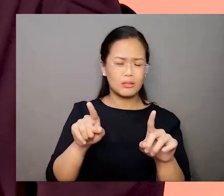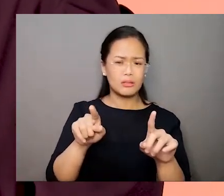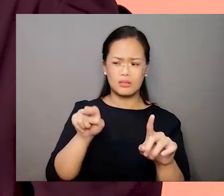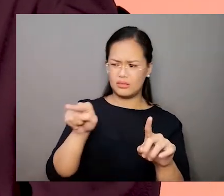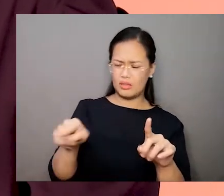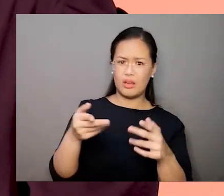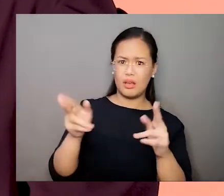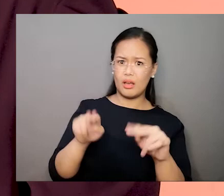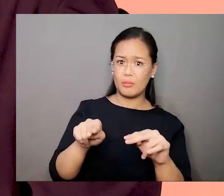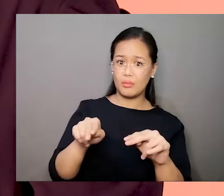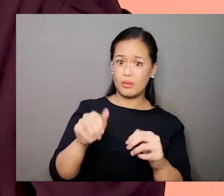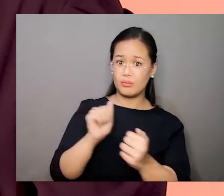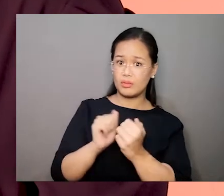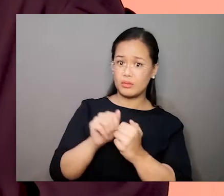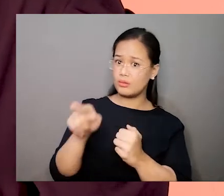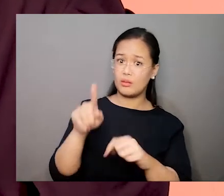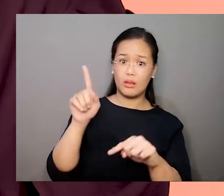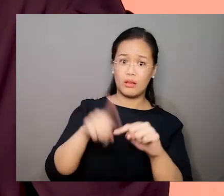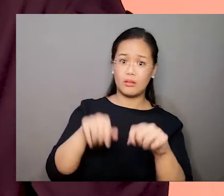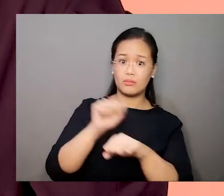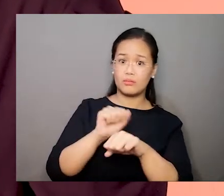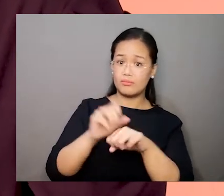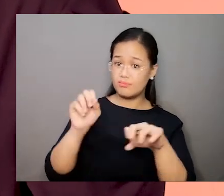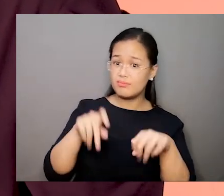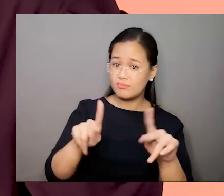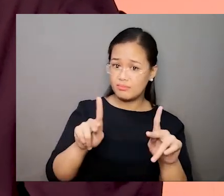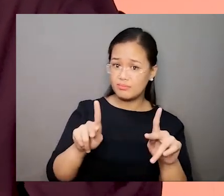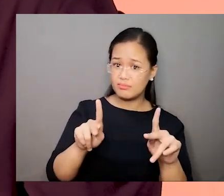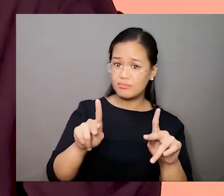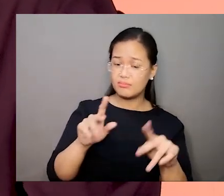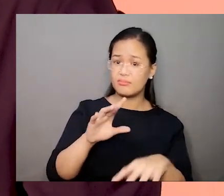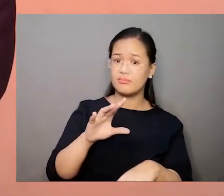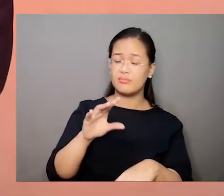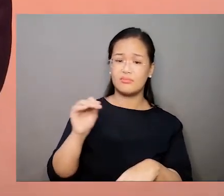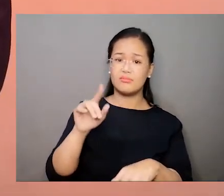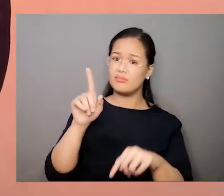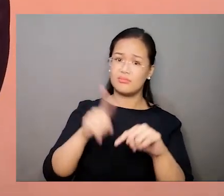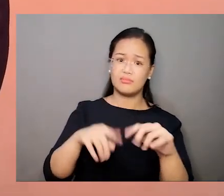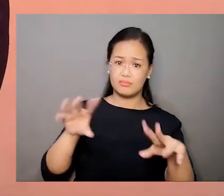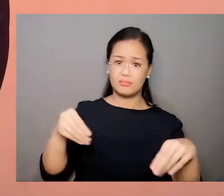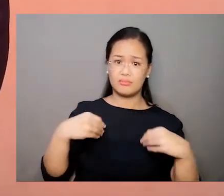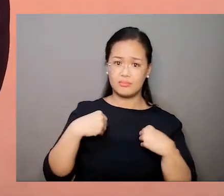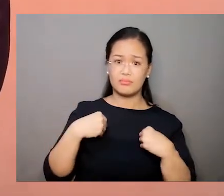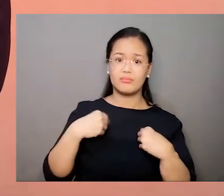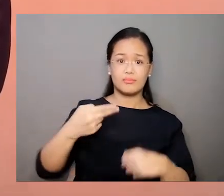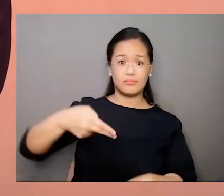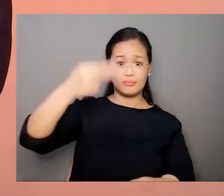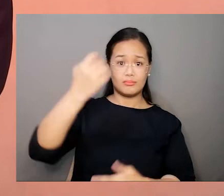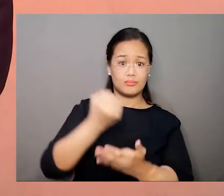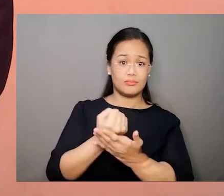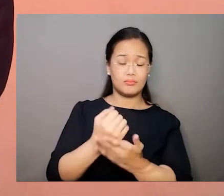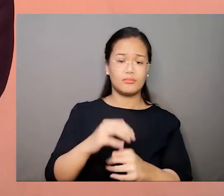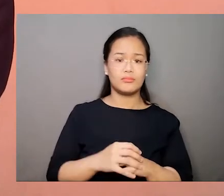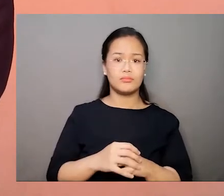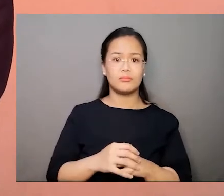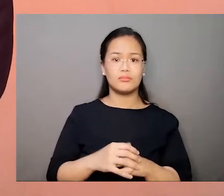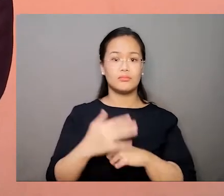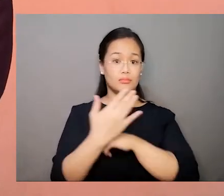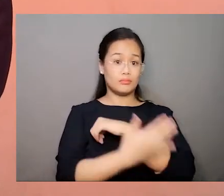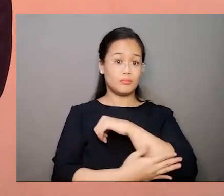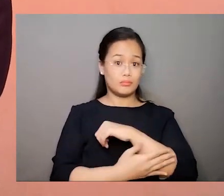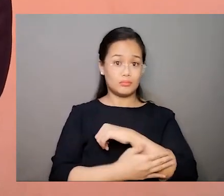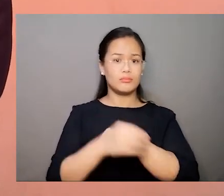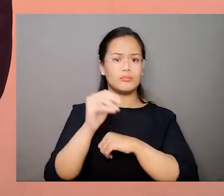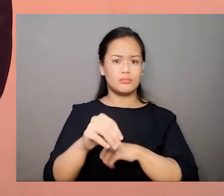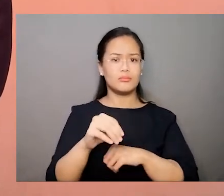of work opportunities and to receive higher pay. The state's response to this problem should be to